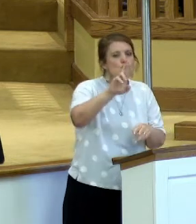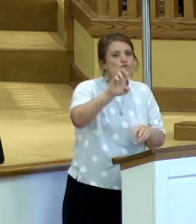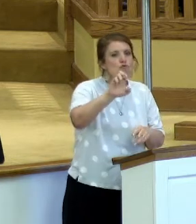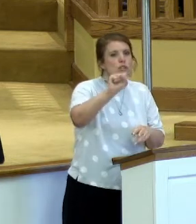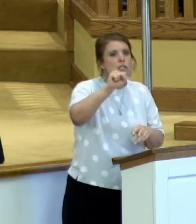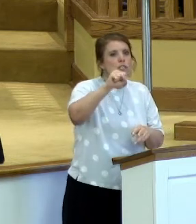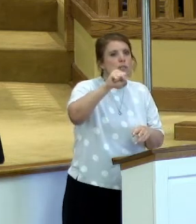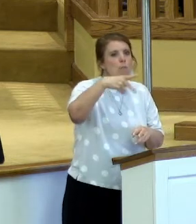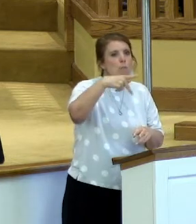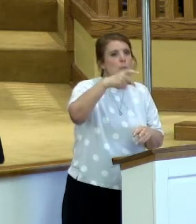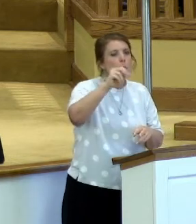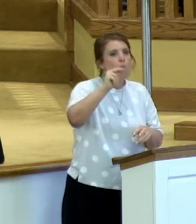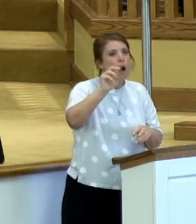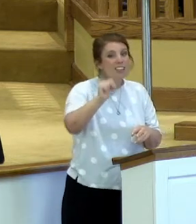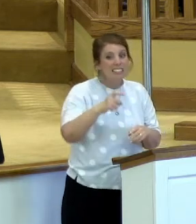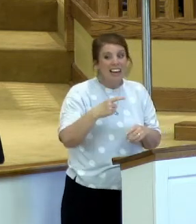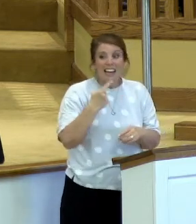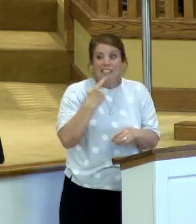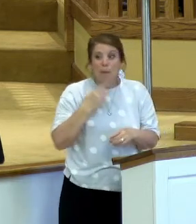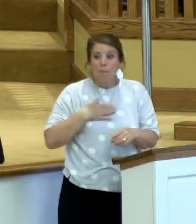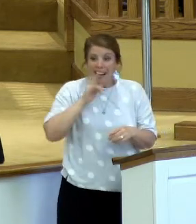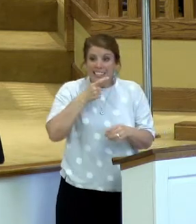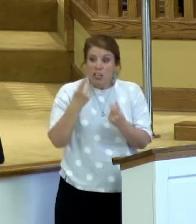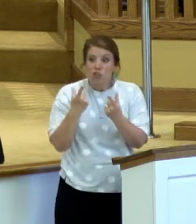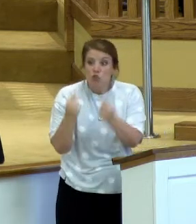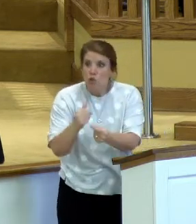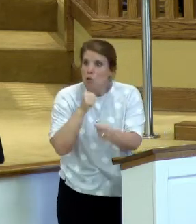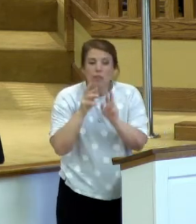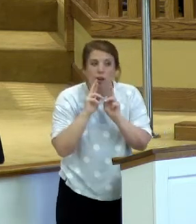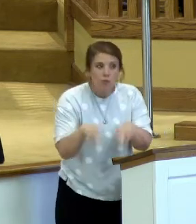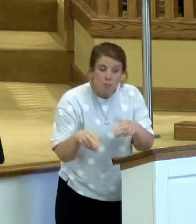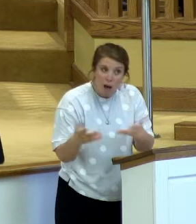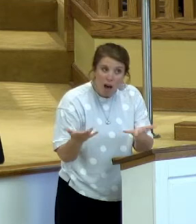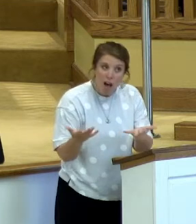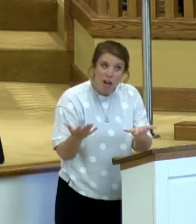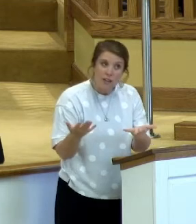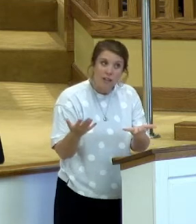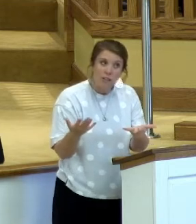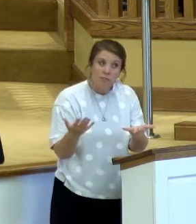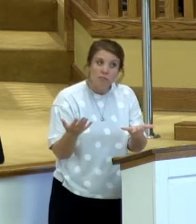Response. If I say to my kids, do something, and they don't respond,